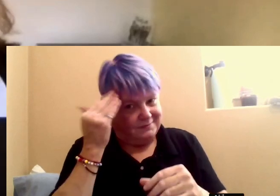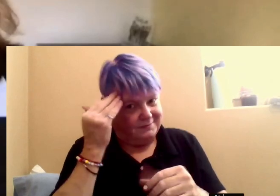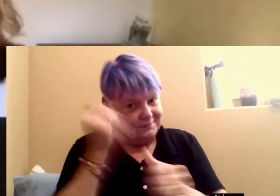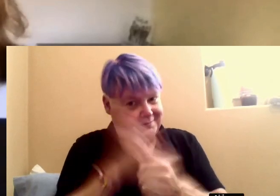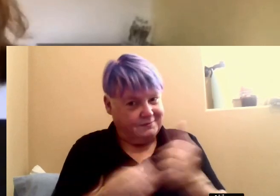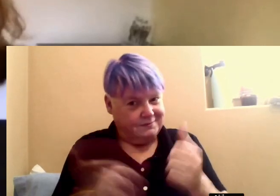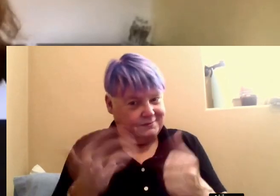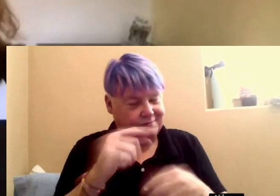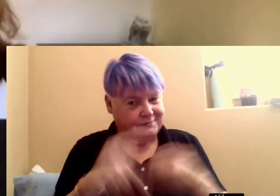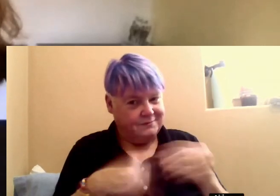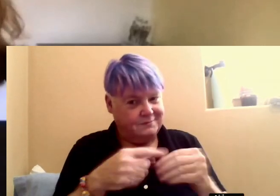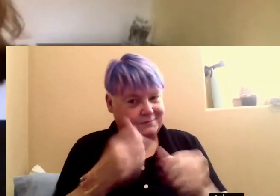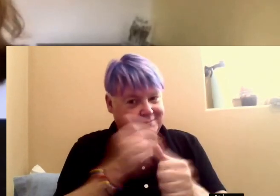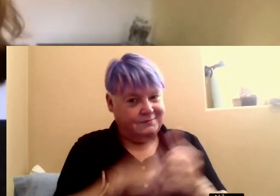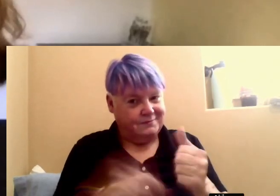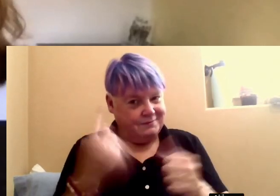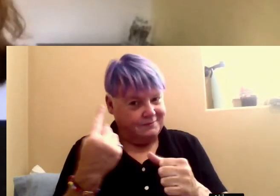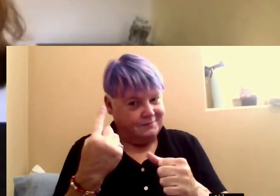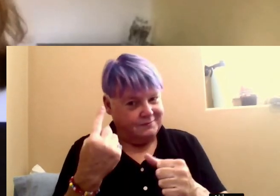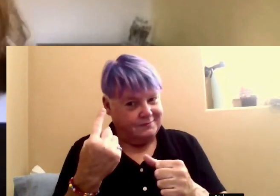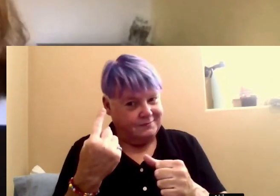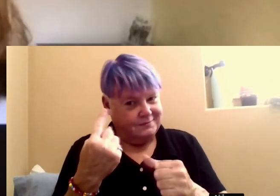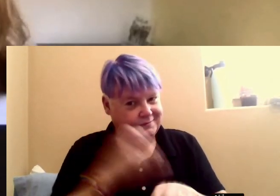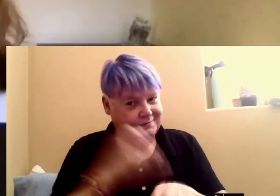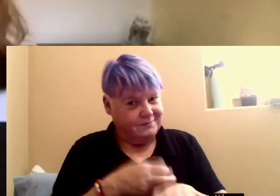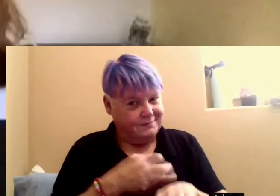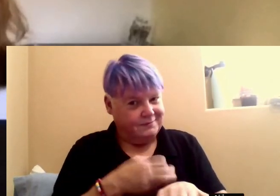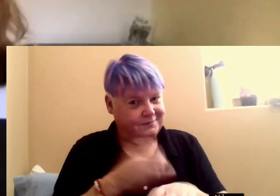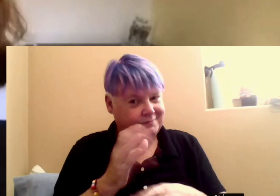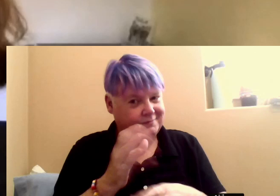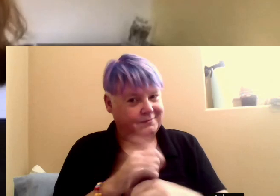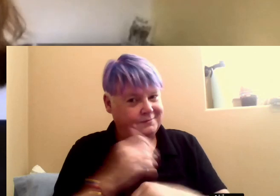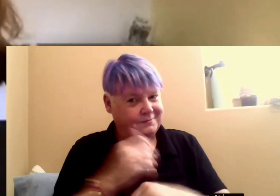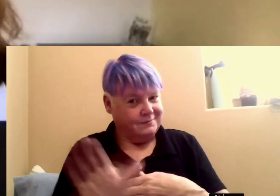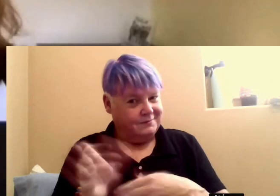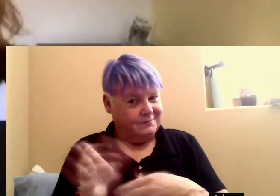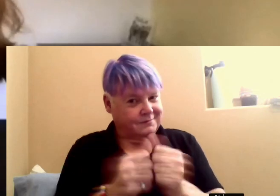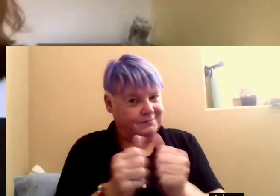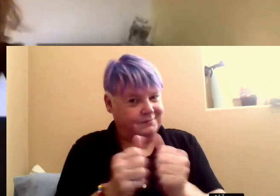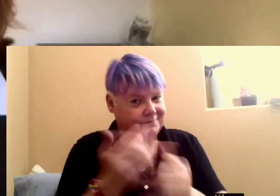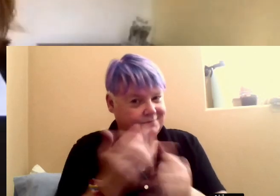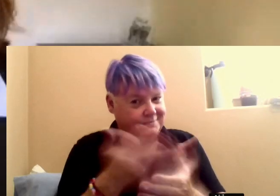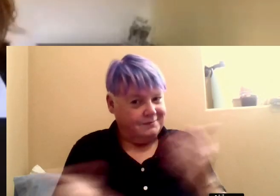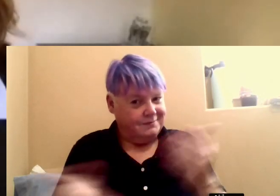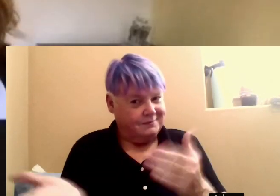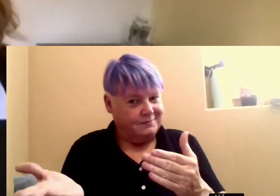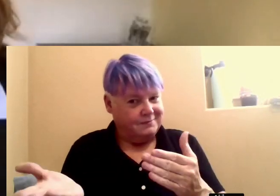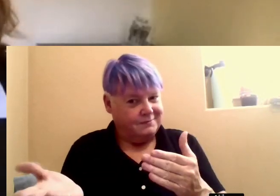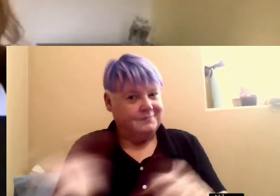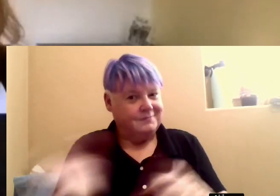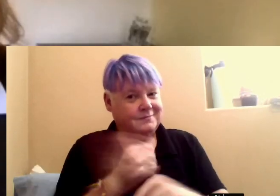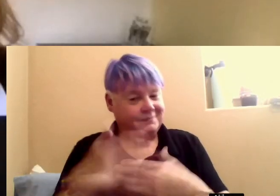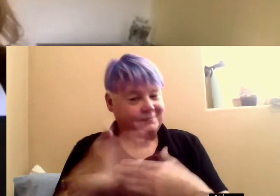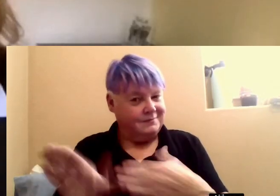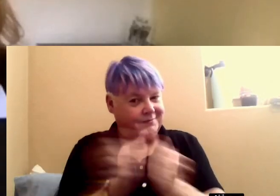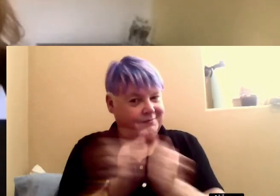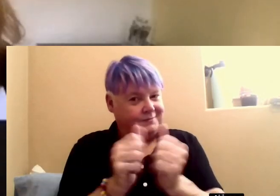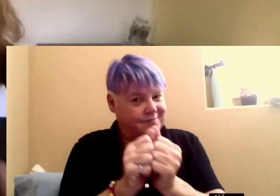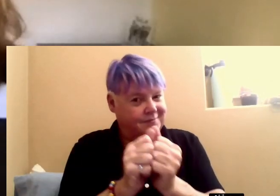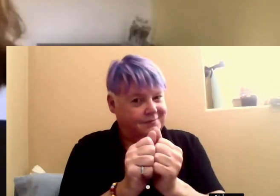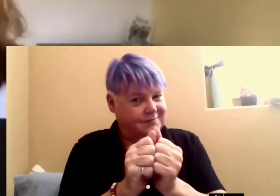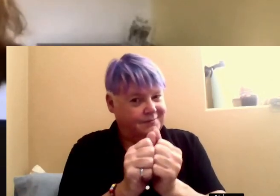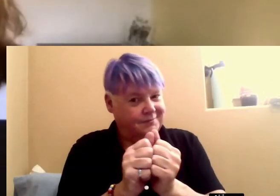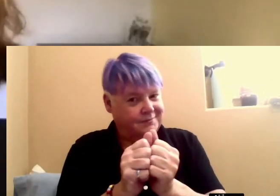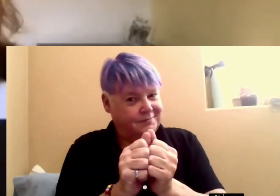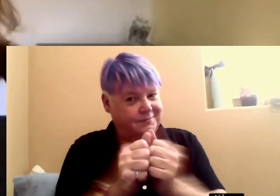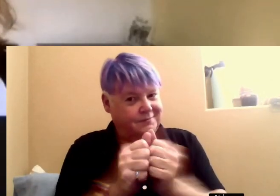everything about everybody. It would be hard to get away with some of the things that people get away with in my books. So the